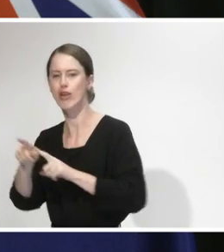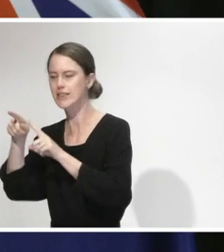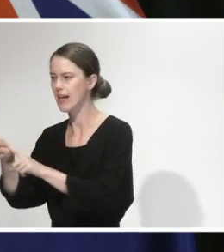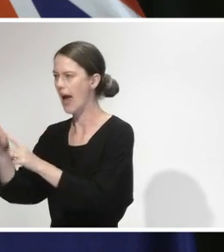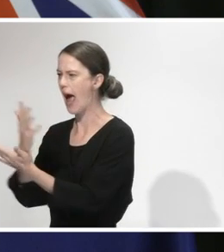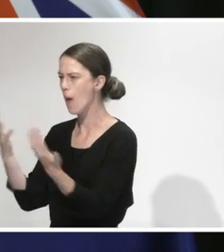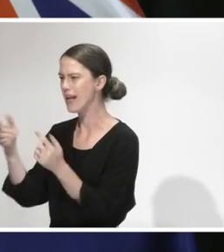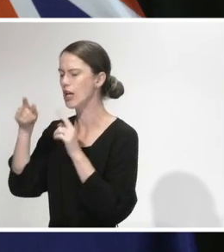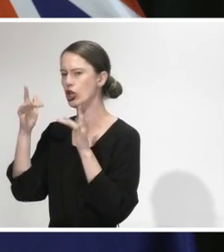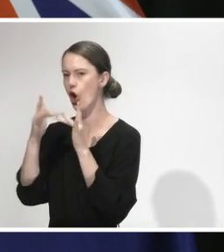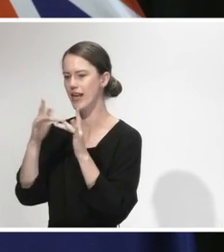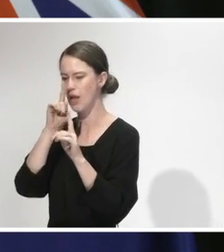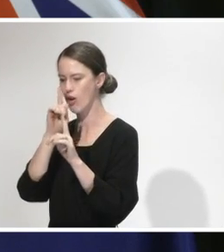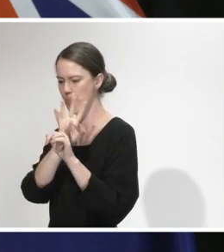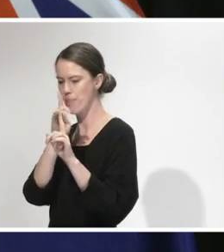cases?